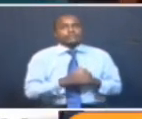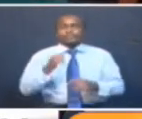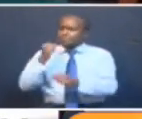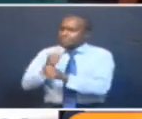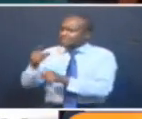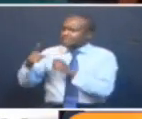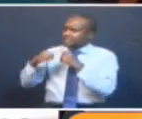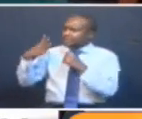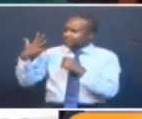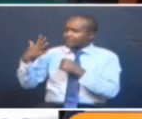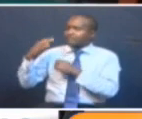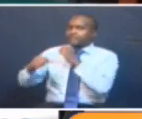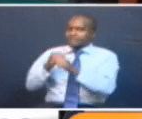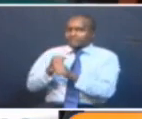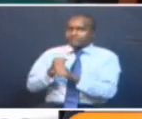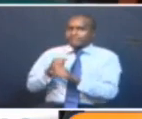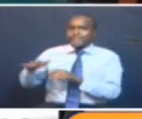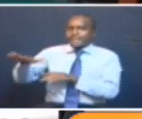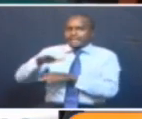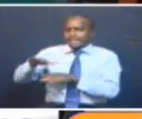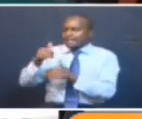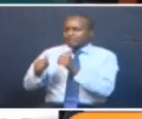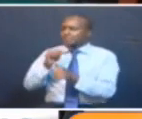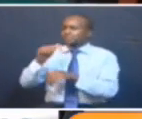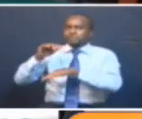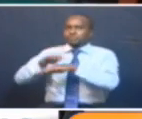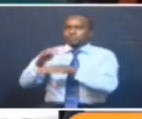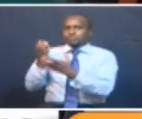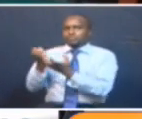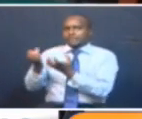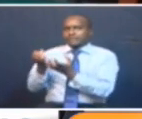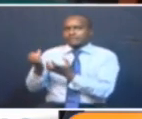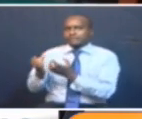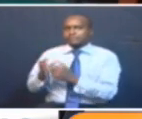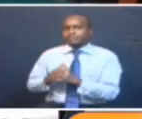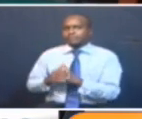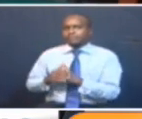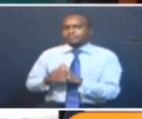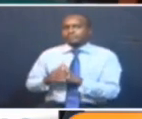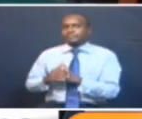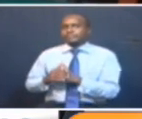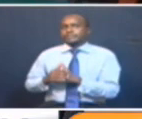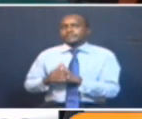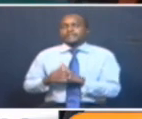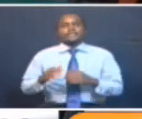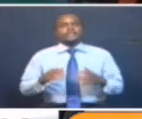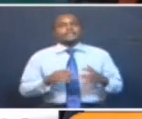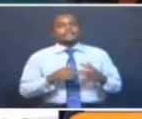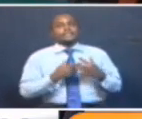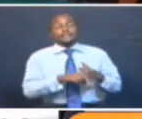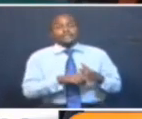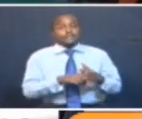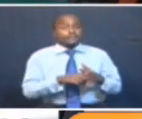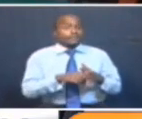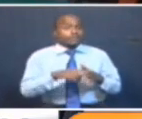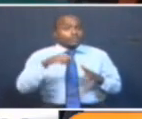this in an environment that's not very friendly to business. No, no, because we started with the, originally with